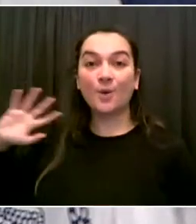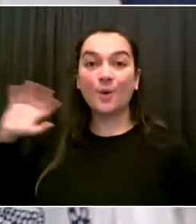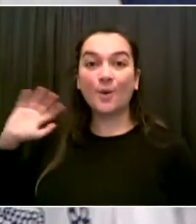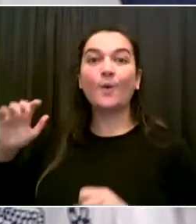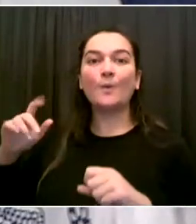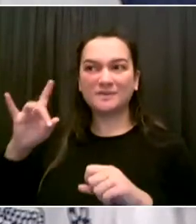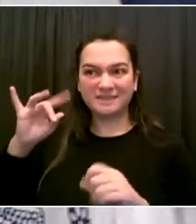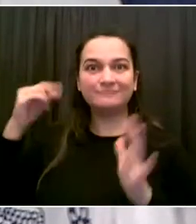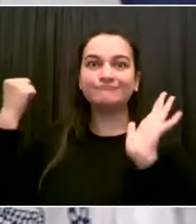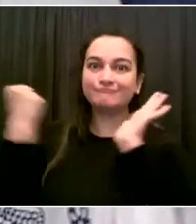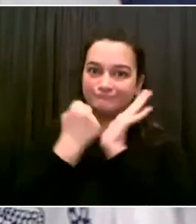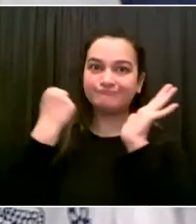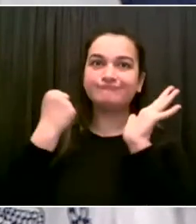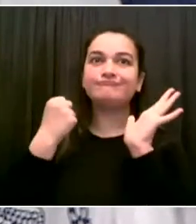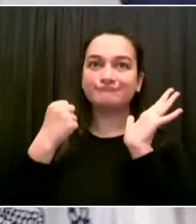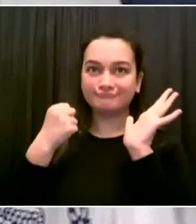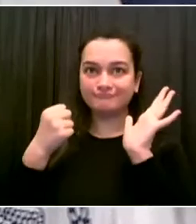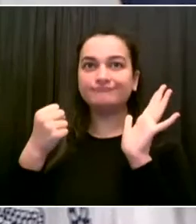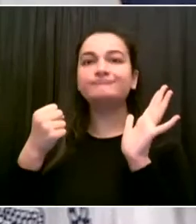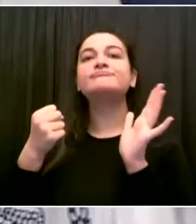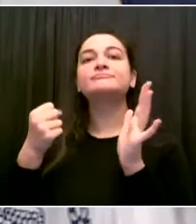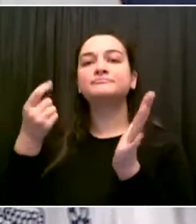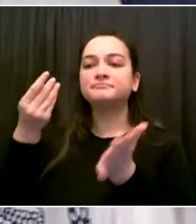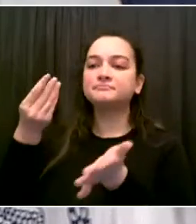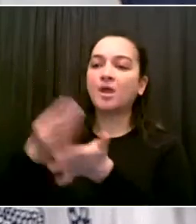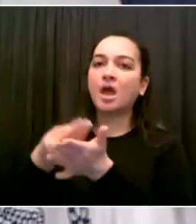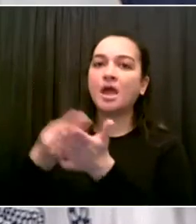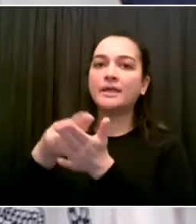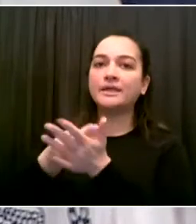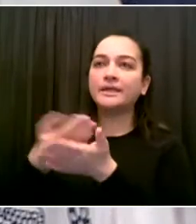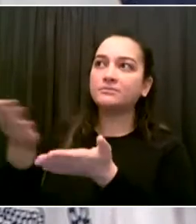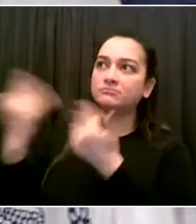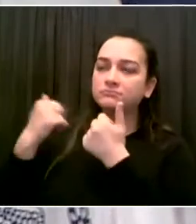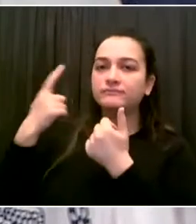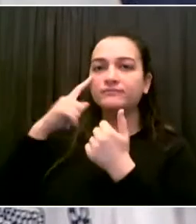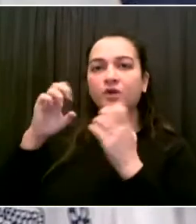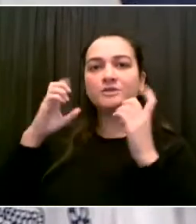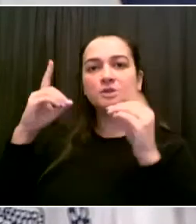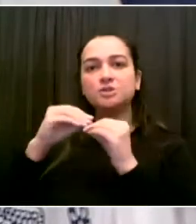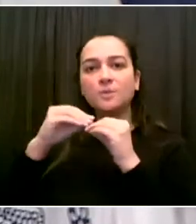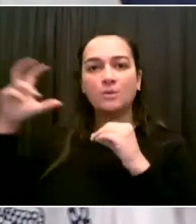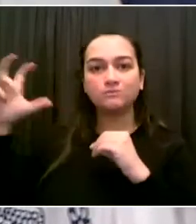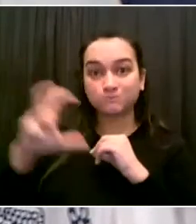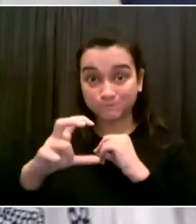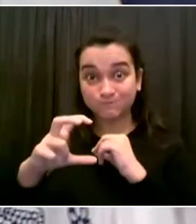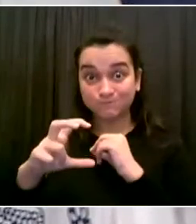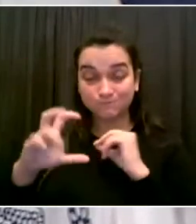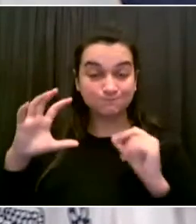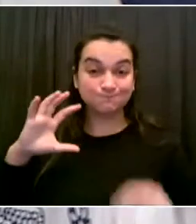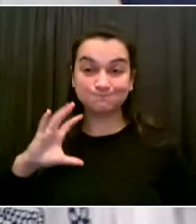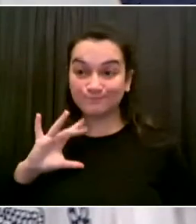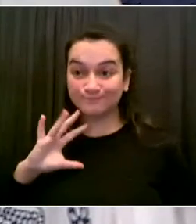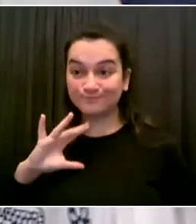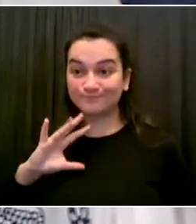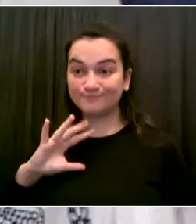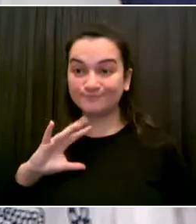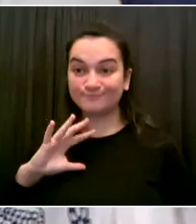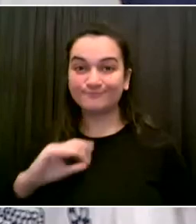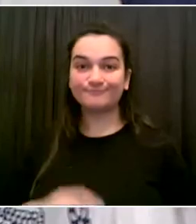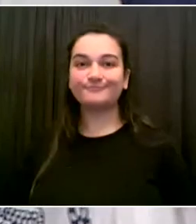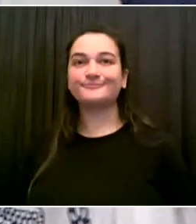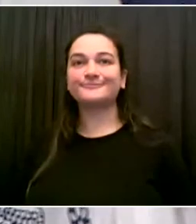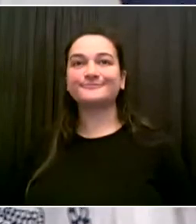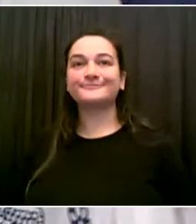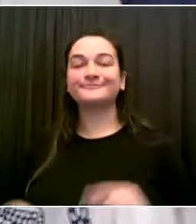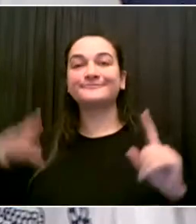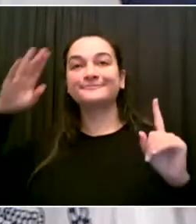us. So this is why we're announcing Summer Rising is not just for this summer. This is the vision going forward. This will be a part of summers in New York